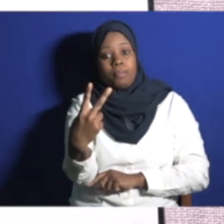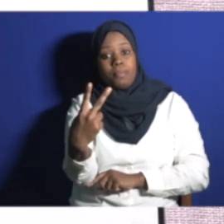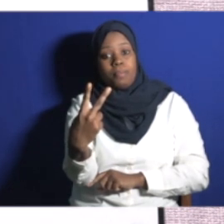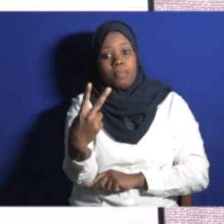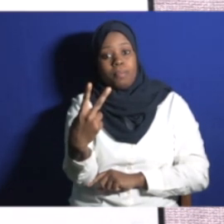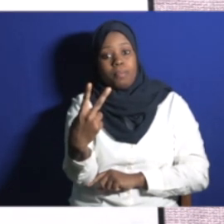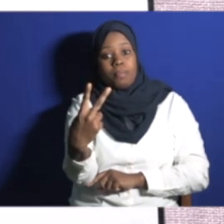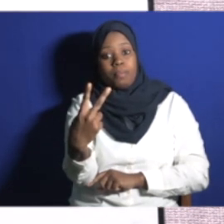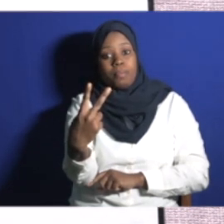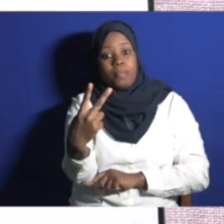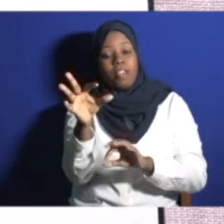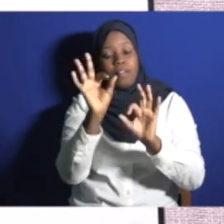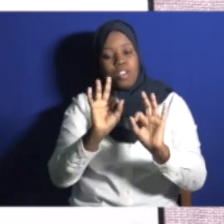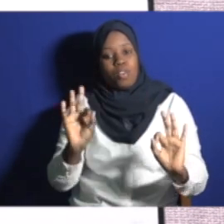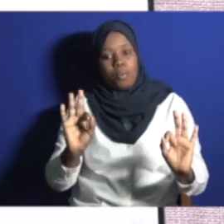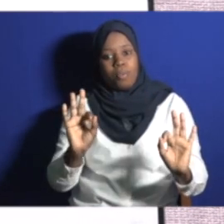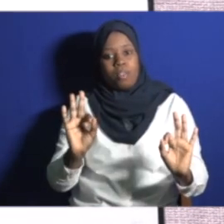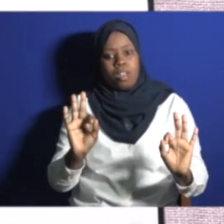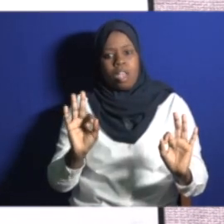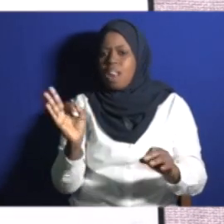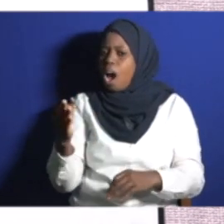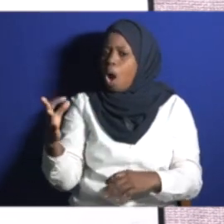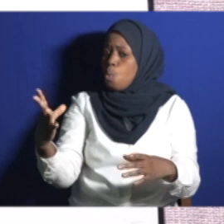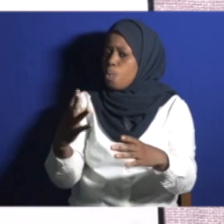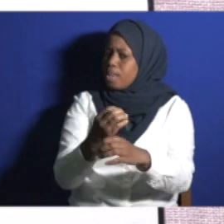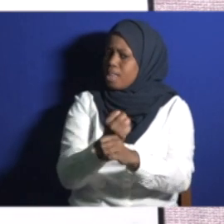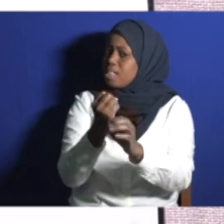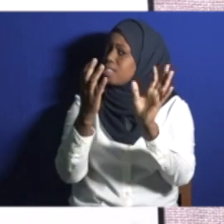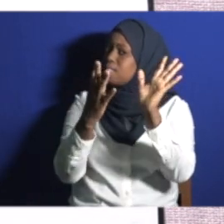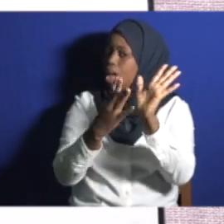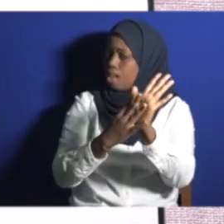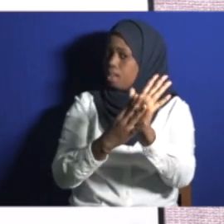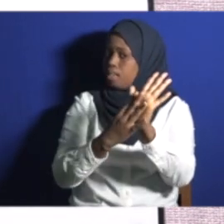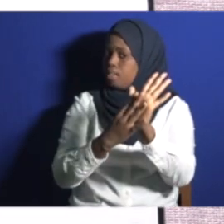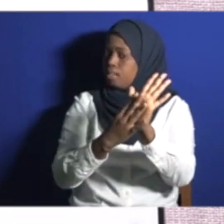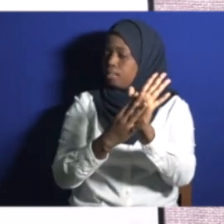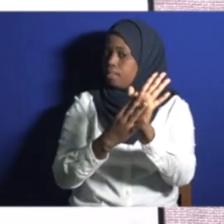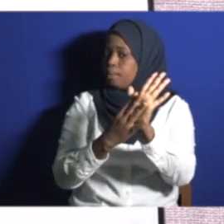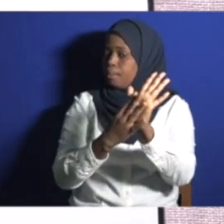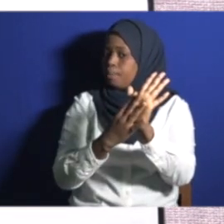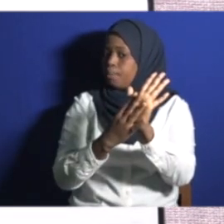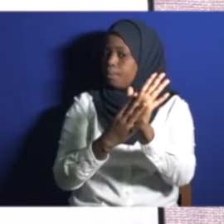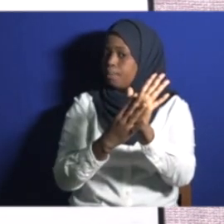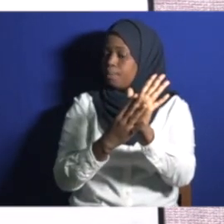Very good. And how do we get 9? How do we get 9?